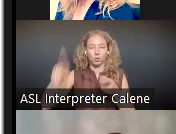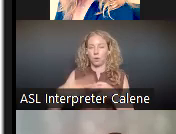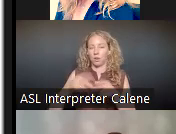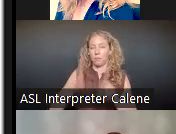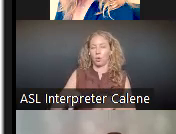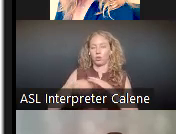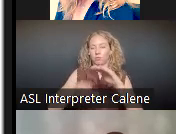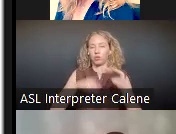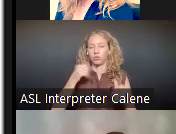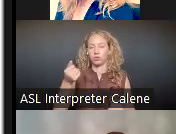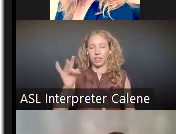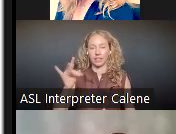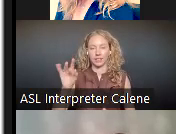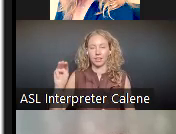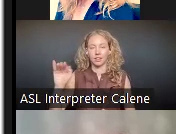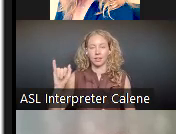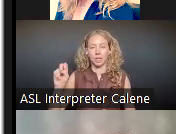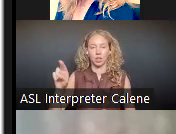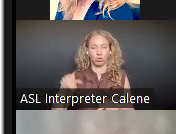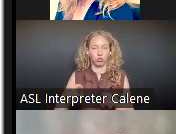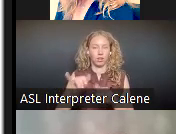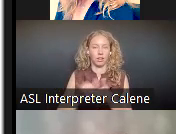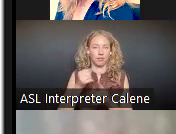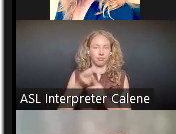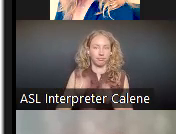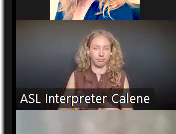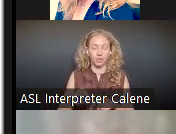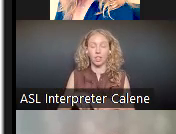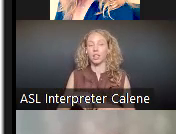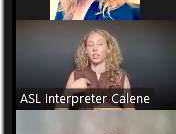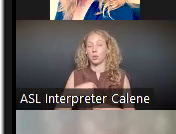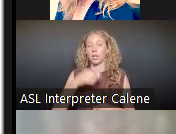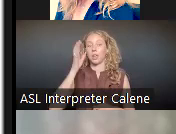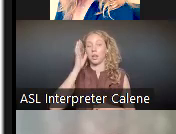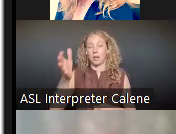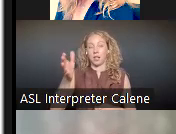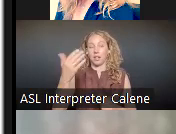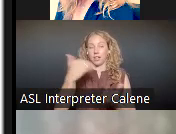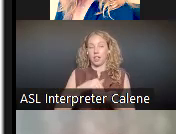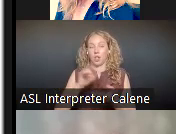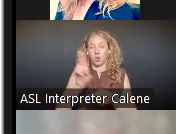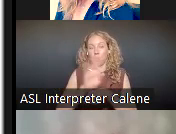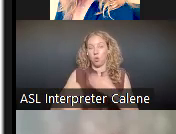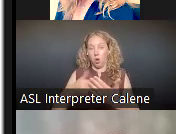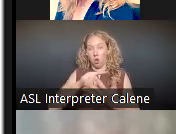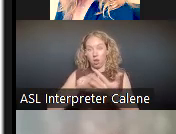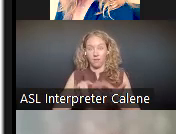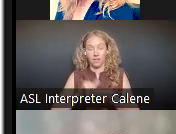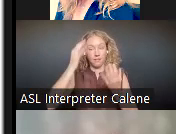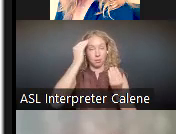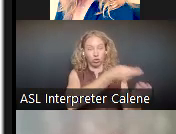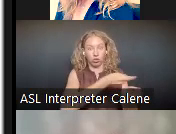was a minor at the time of the incident. And so we will then, again, use all that information. Plus, we